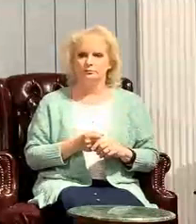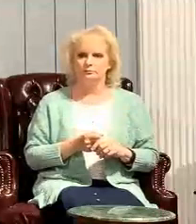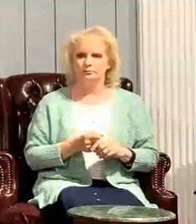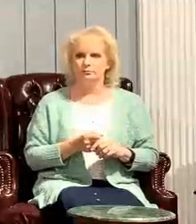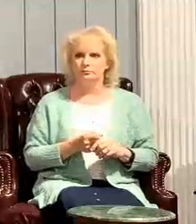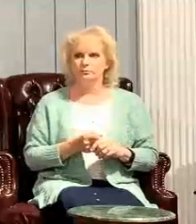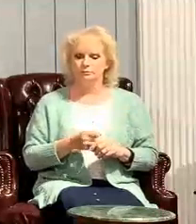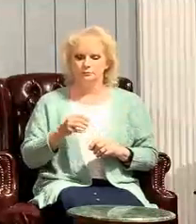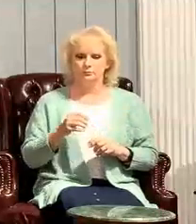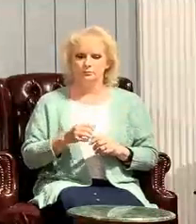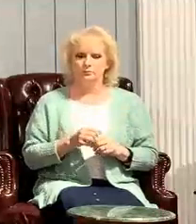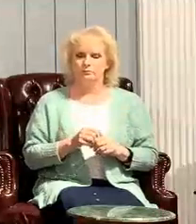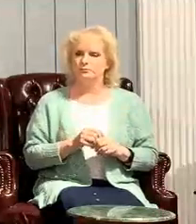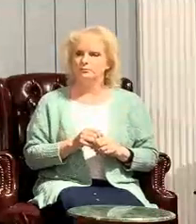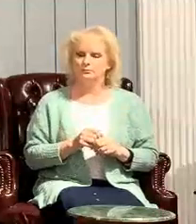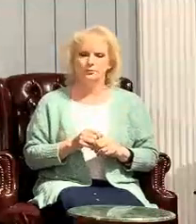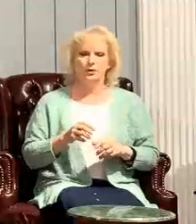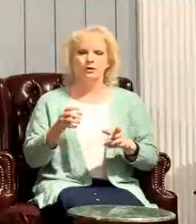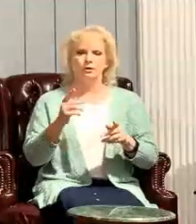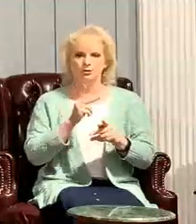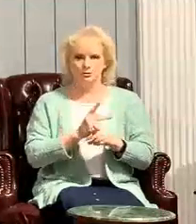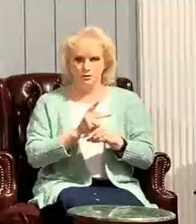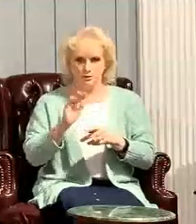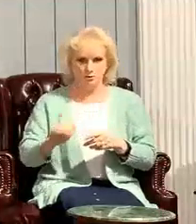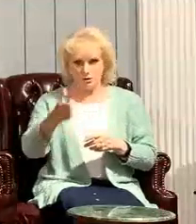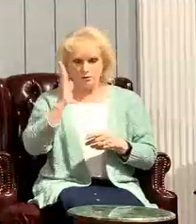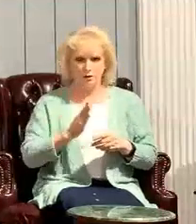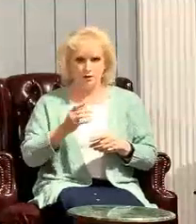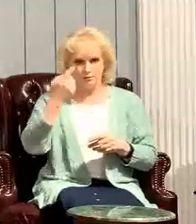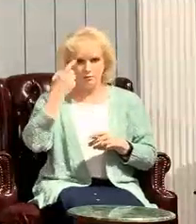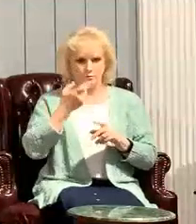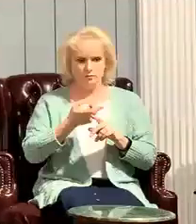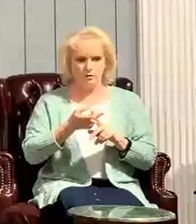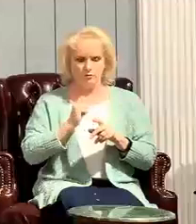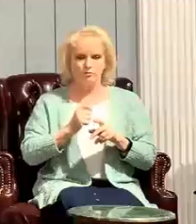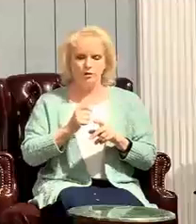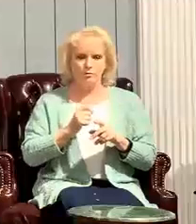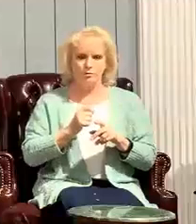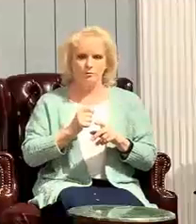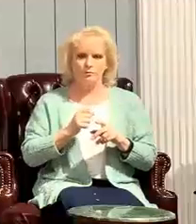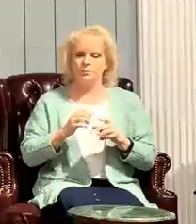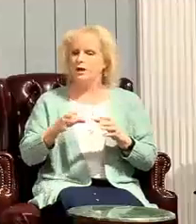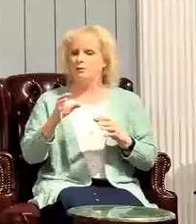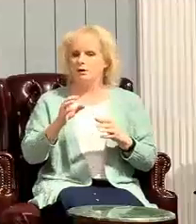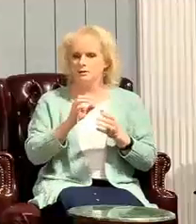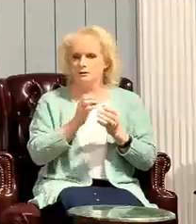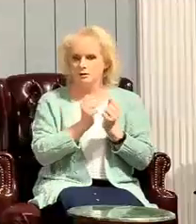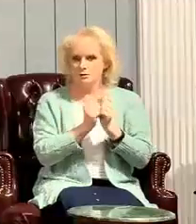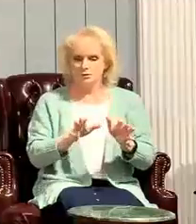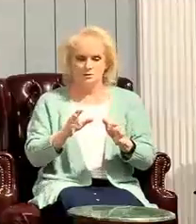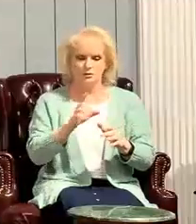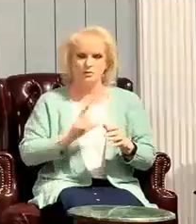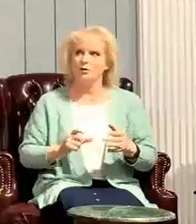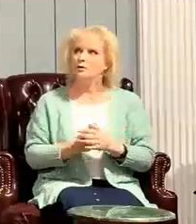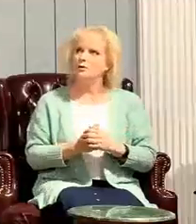Keep the child of God, I've got to look at my notes and see where, to keep the child of God from capitalizing on the blessing of the Lord, he commanded them to forgive the debt after 7 years.